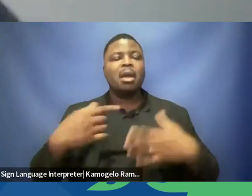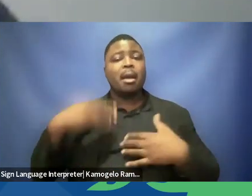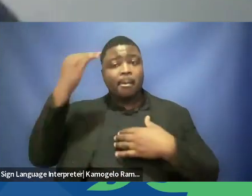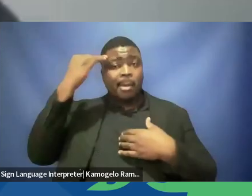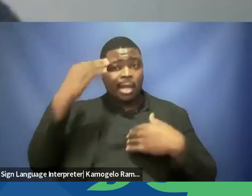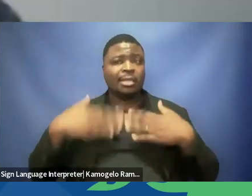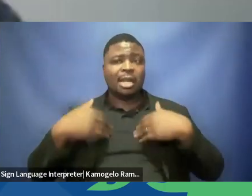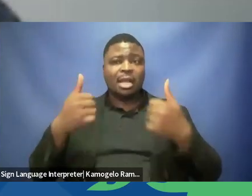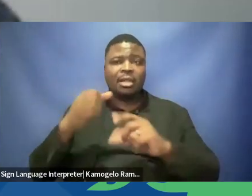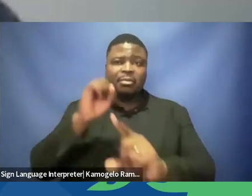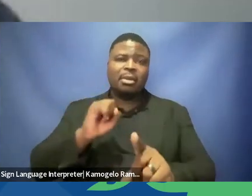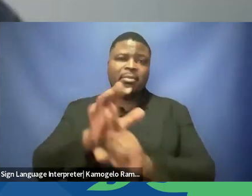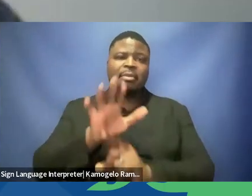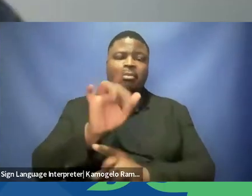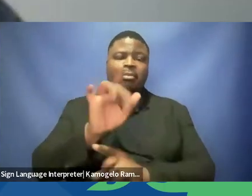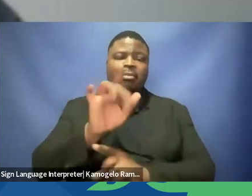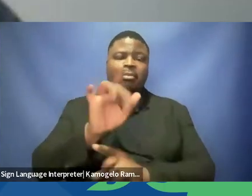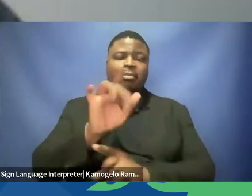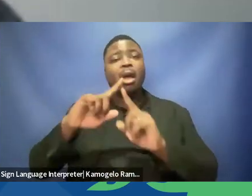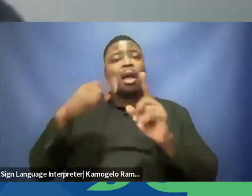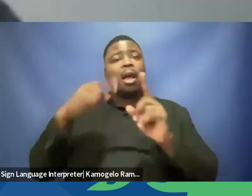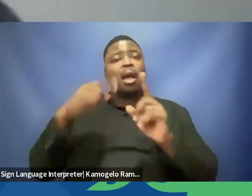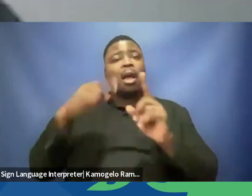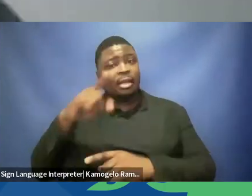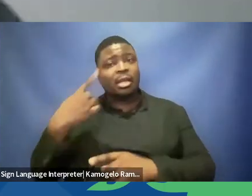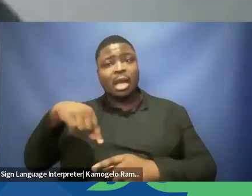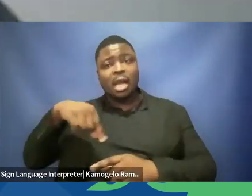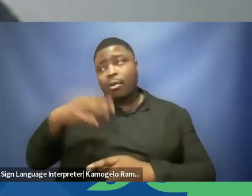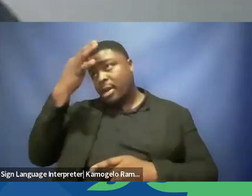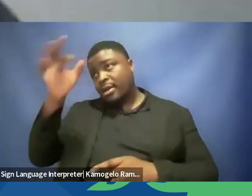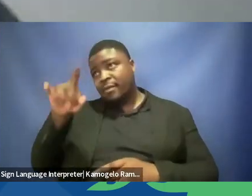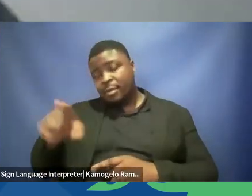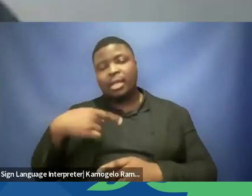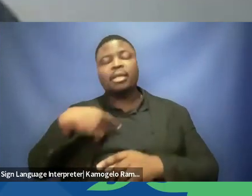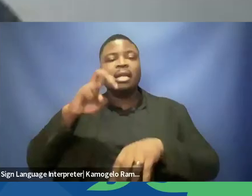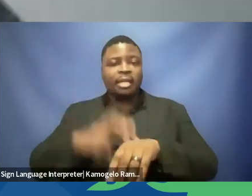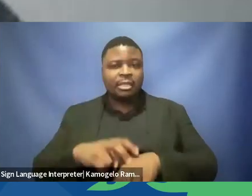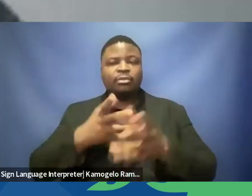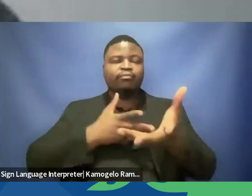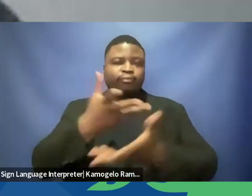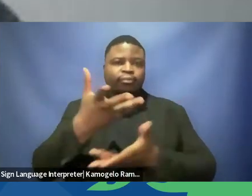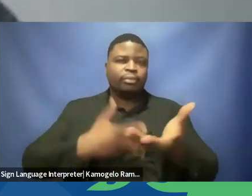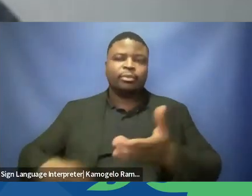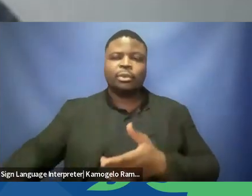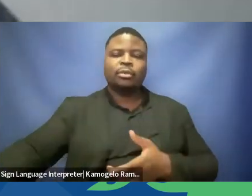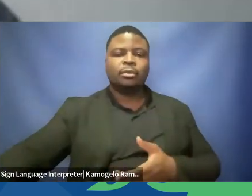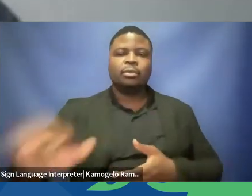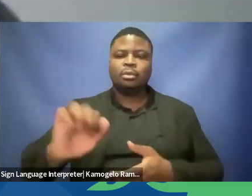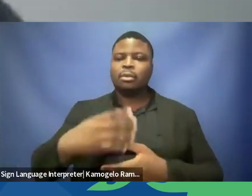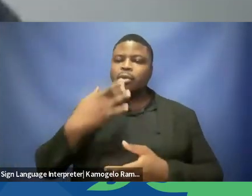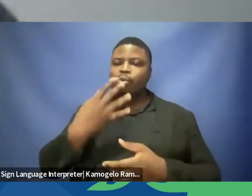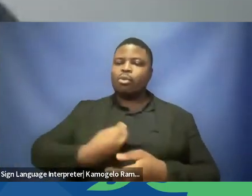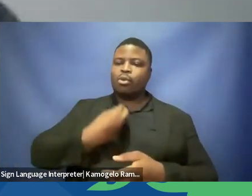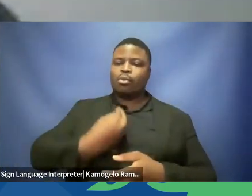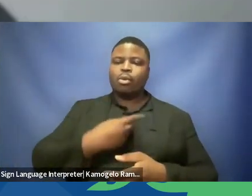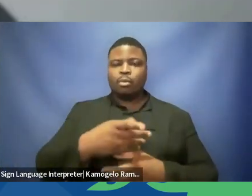government, NGOs need to invest more in our youth so that we can recognize that it is all